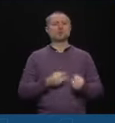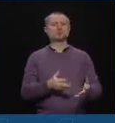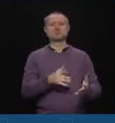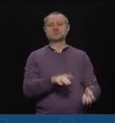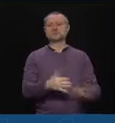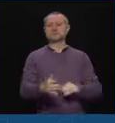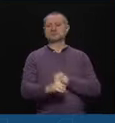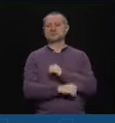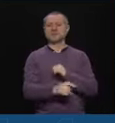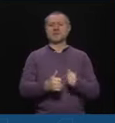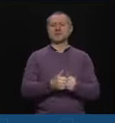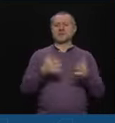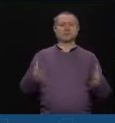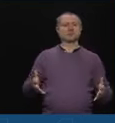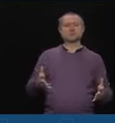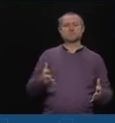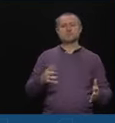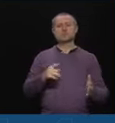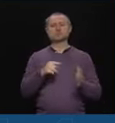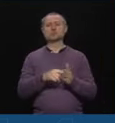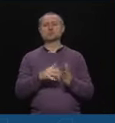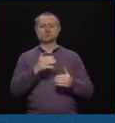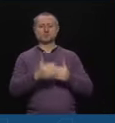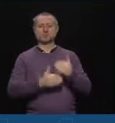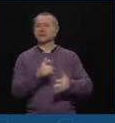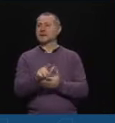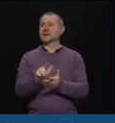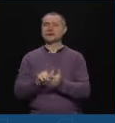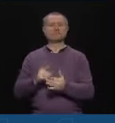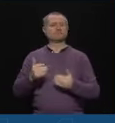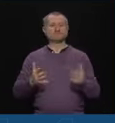process of law, on June the 21st,